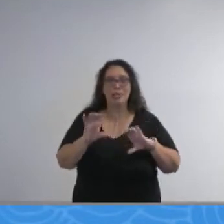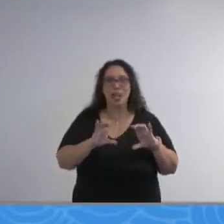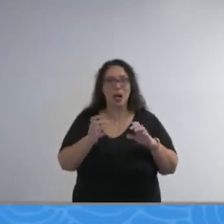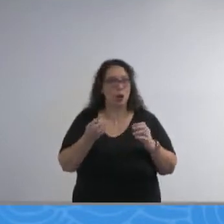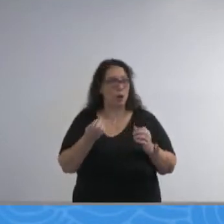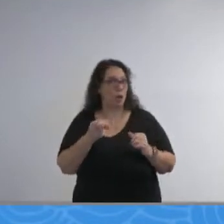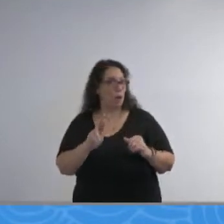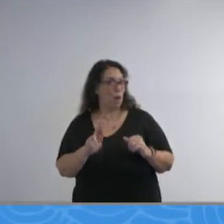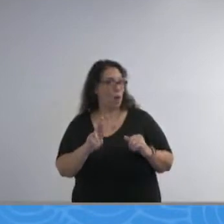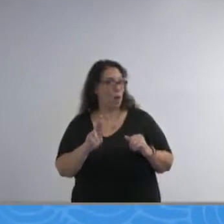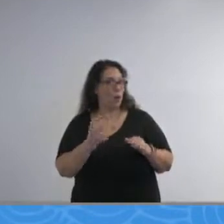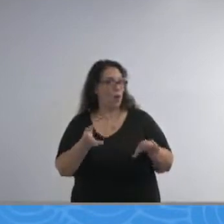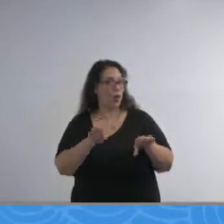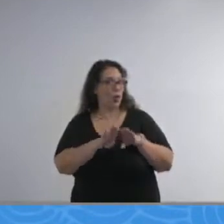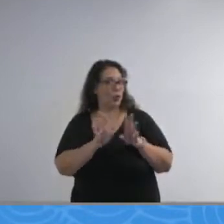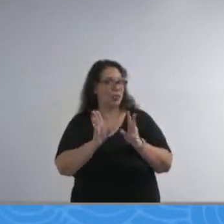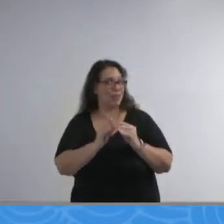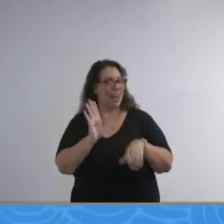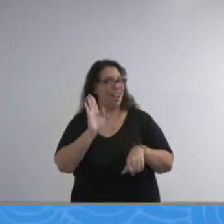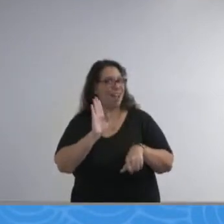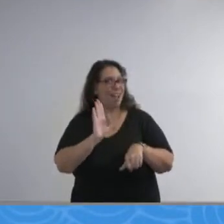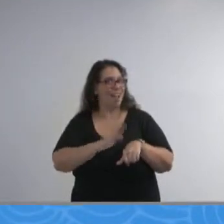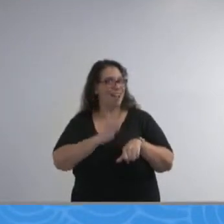will close the meeting right on time.